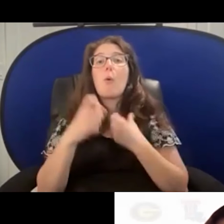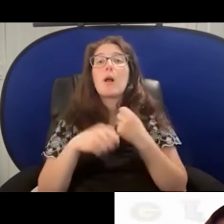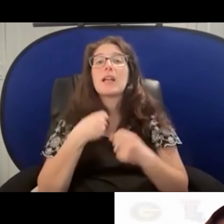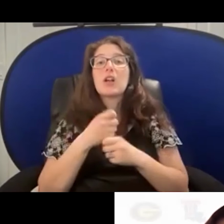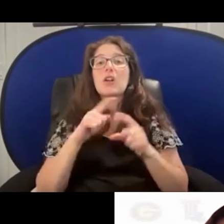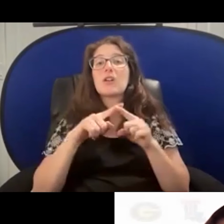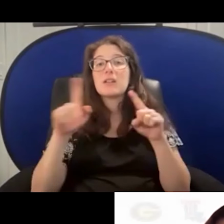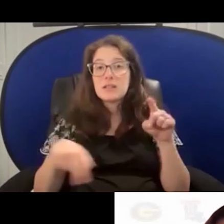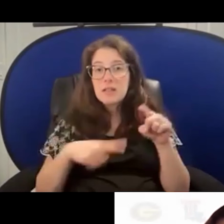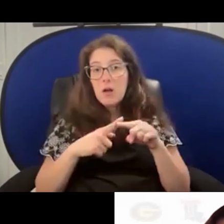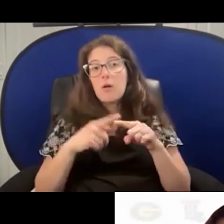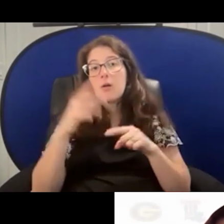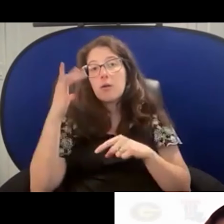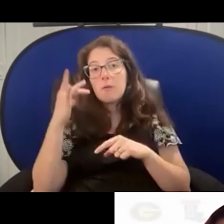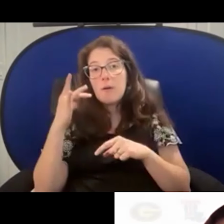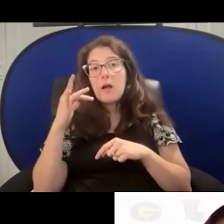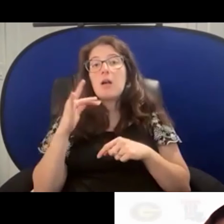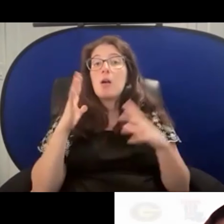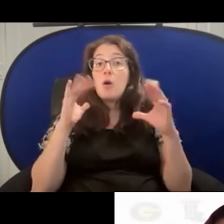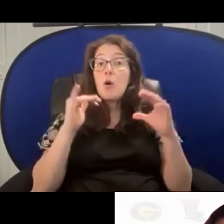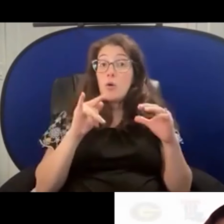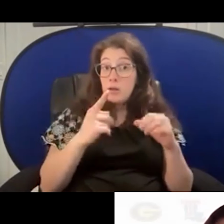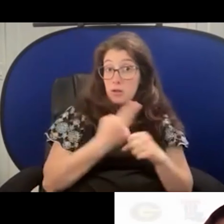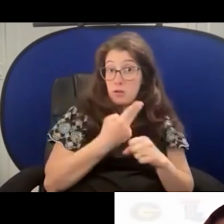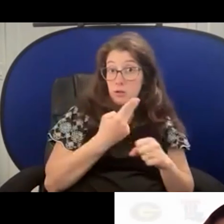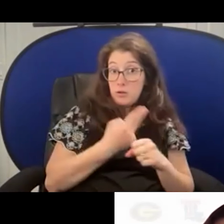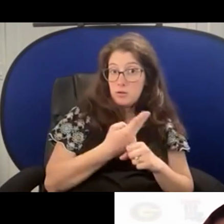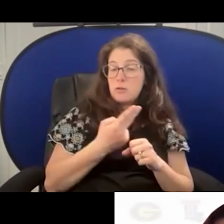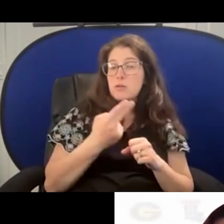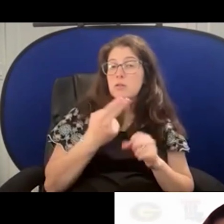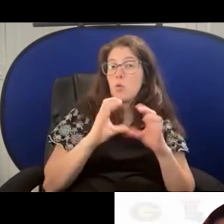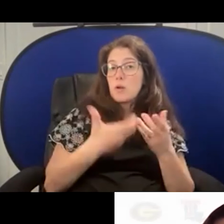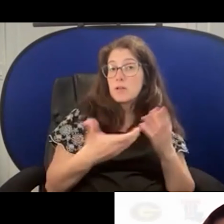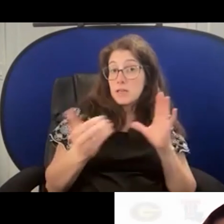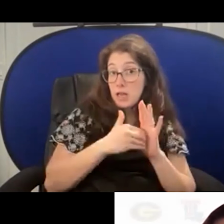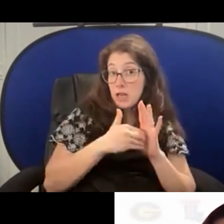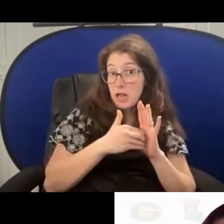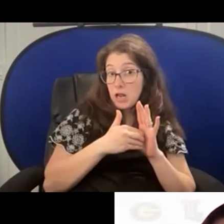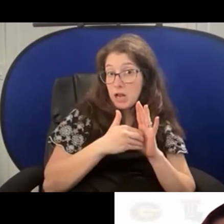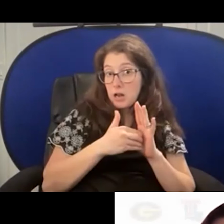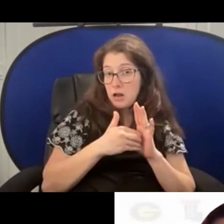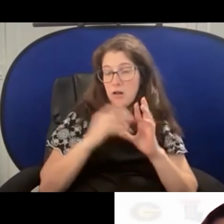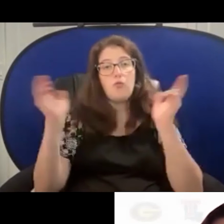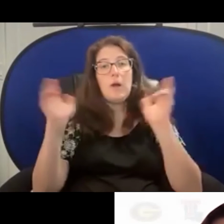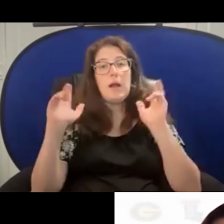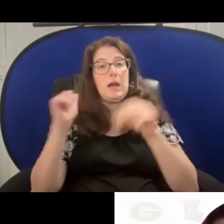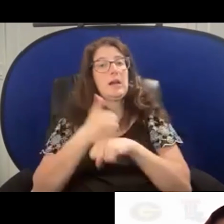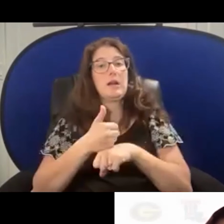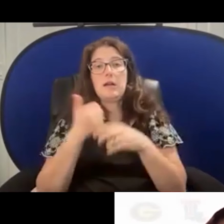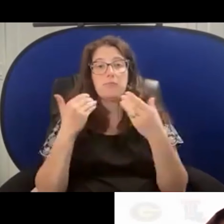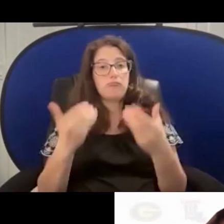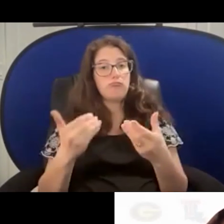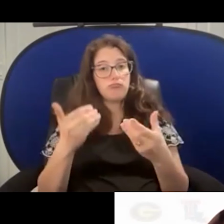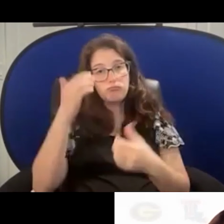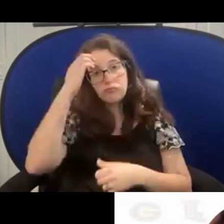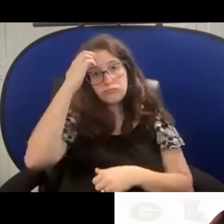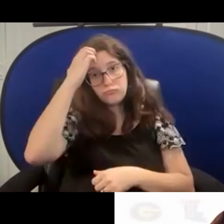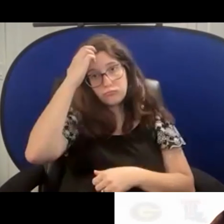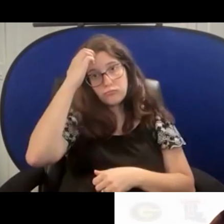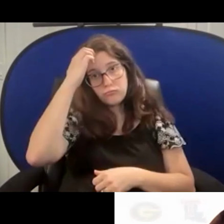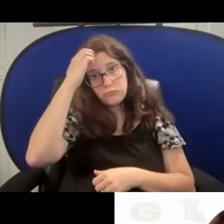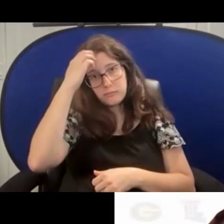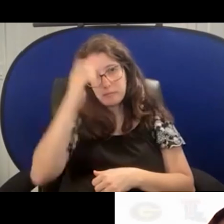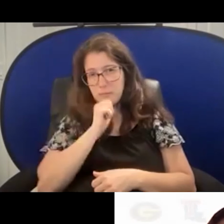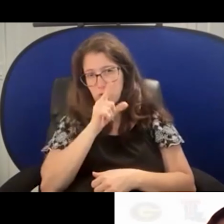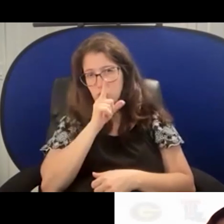that if they are reusing their courses, the next time they reuse them, it is done. So once we get them there, but I don't know if that's what you